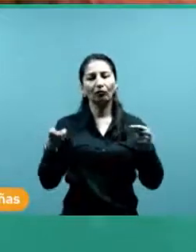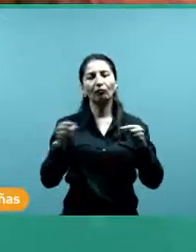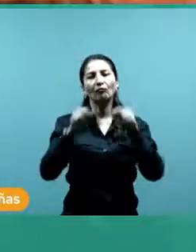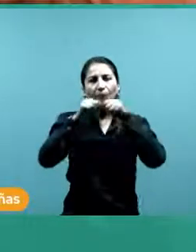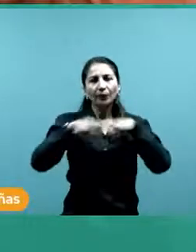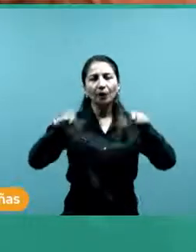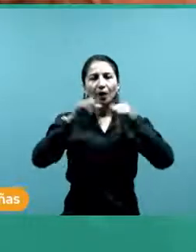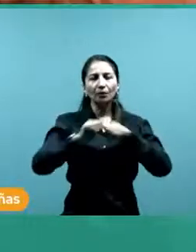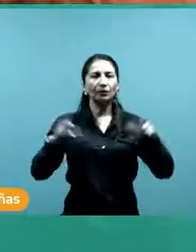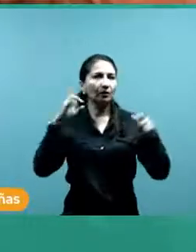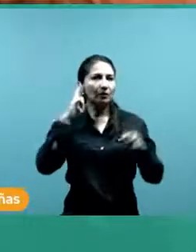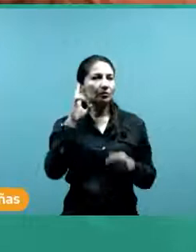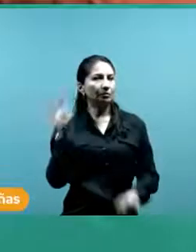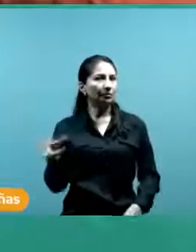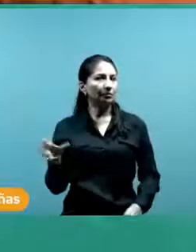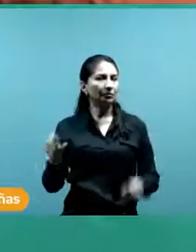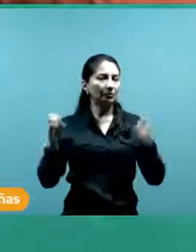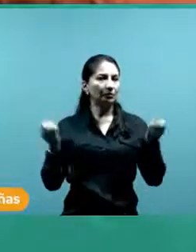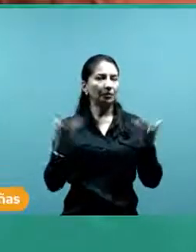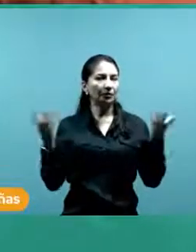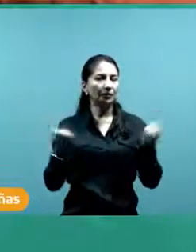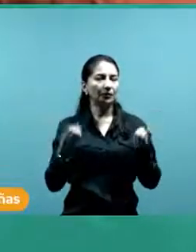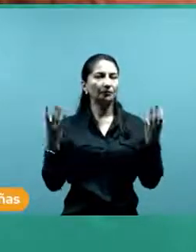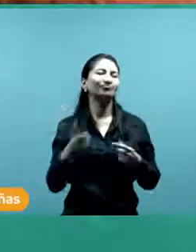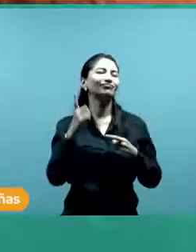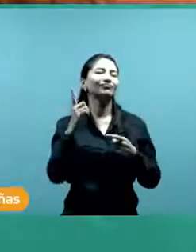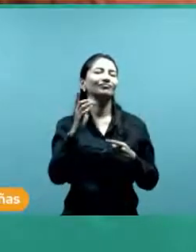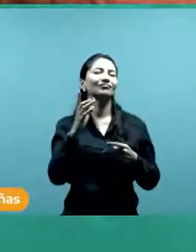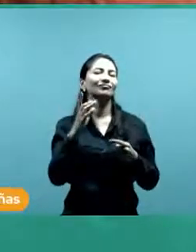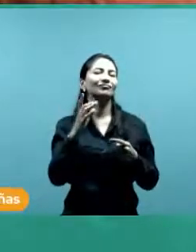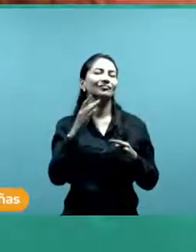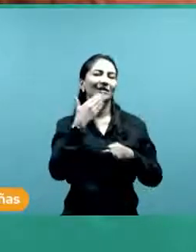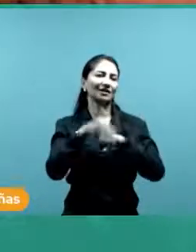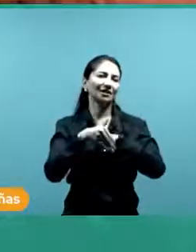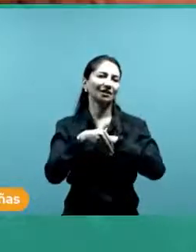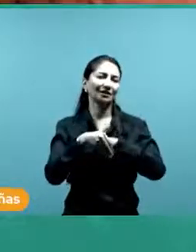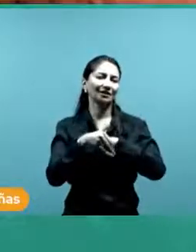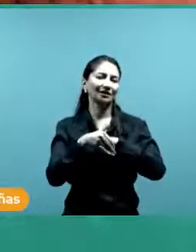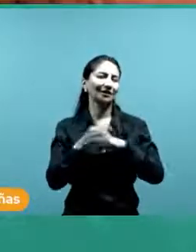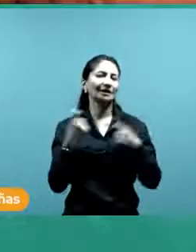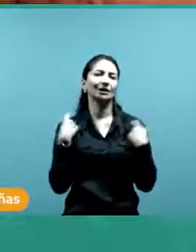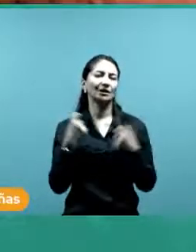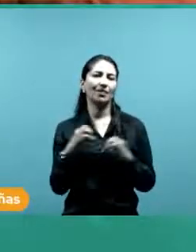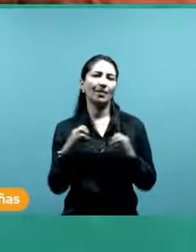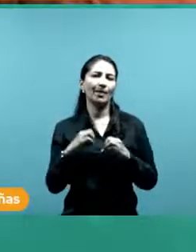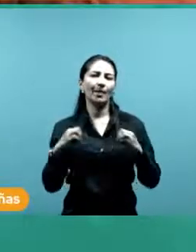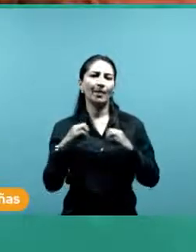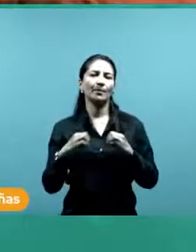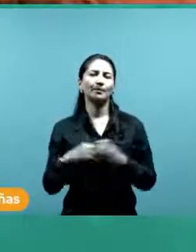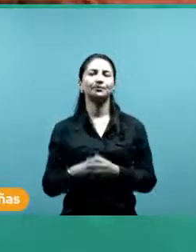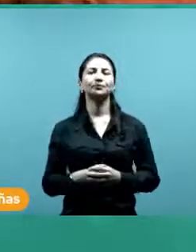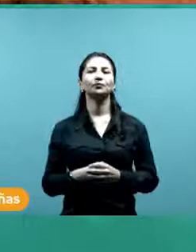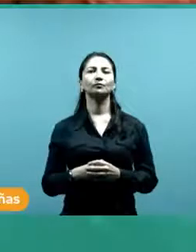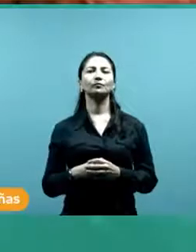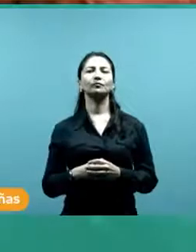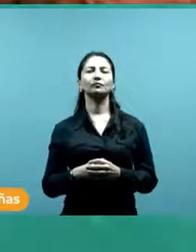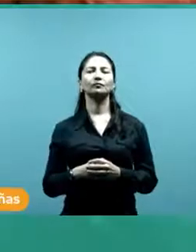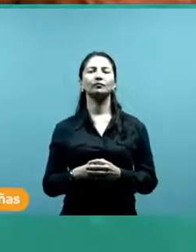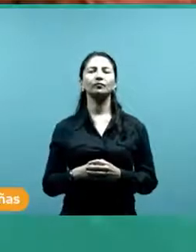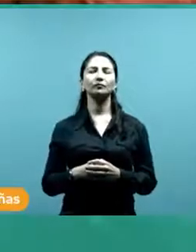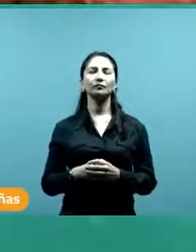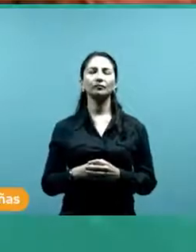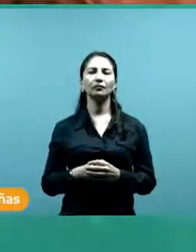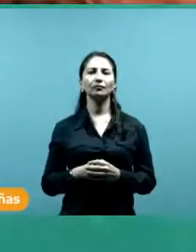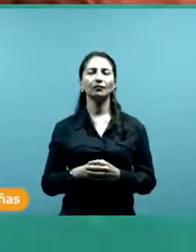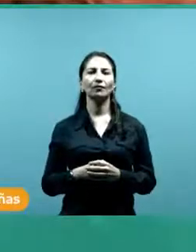yet. Desafortunadamente no están en español todavía. But if you are interested, you can also find every 2 weeks